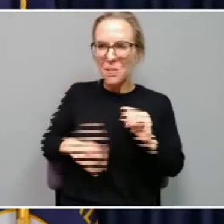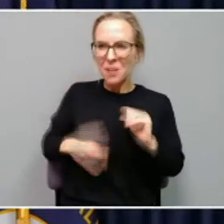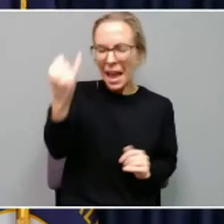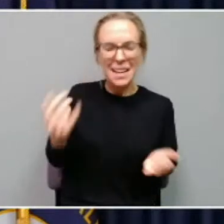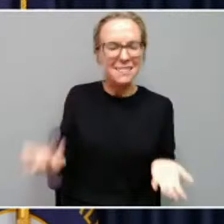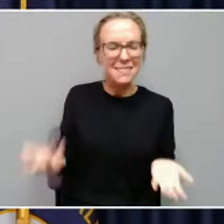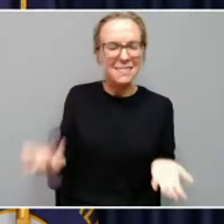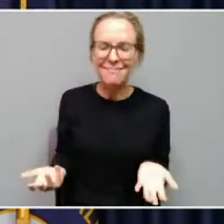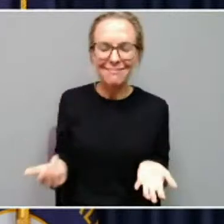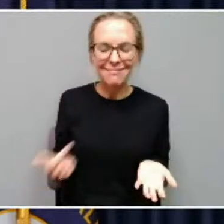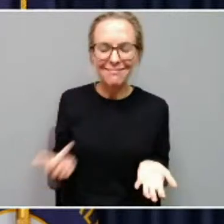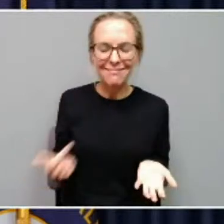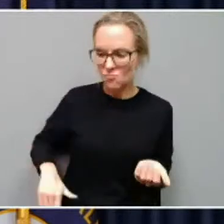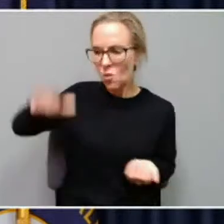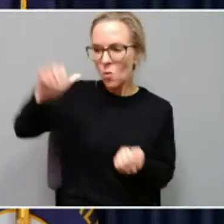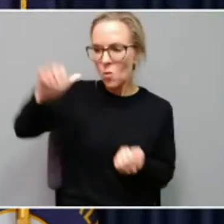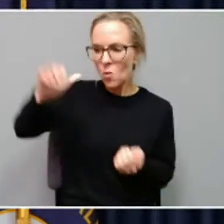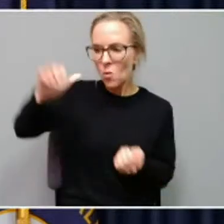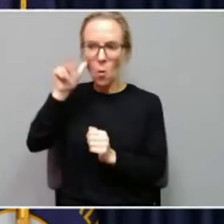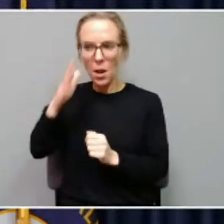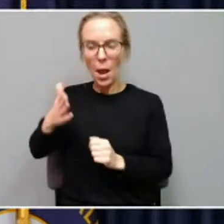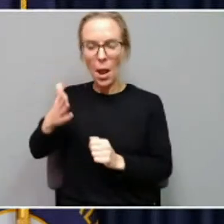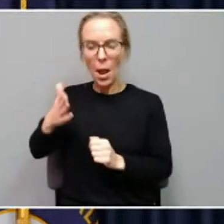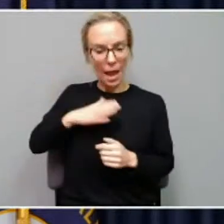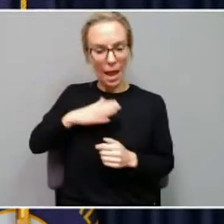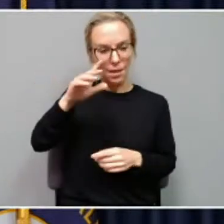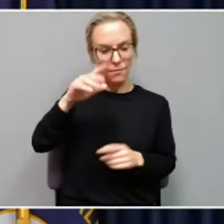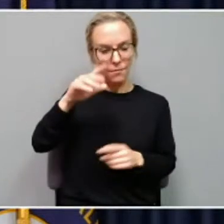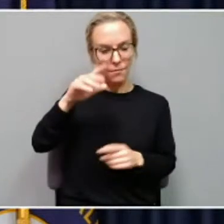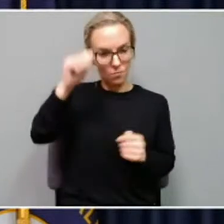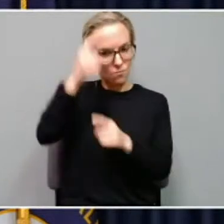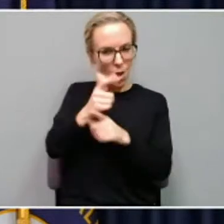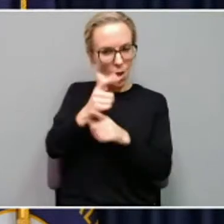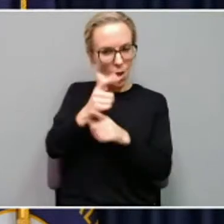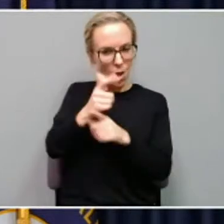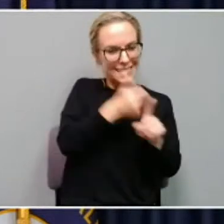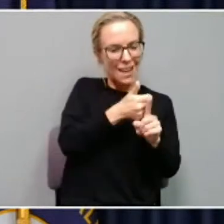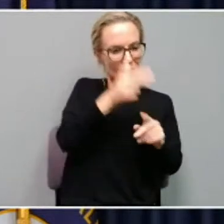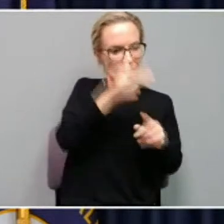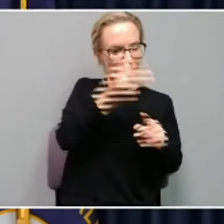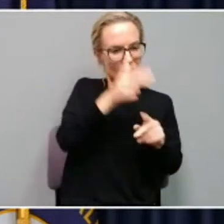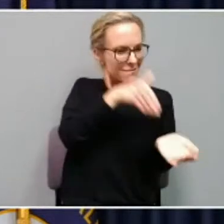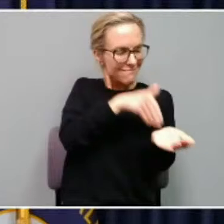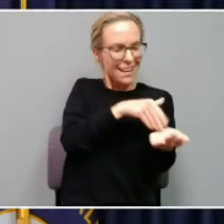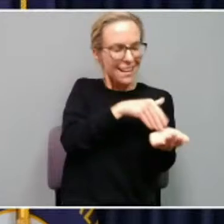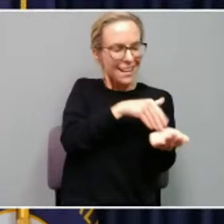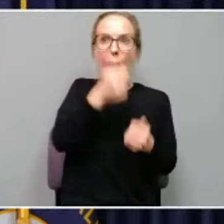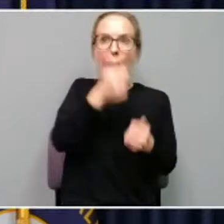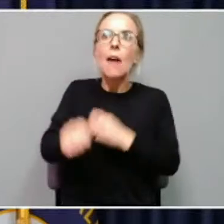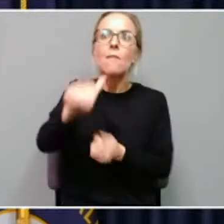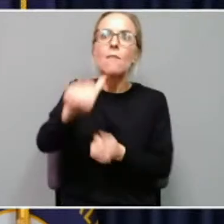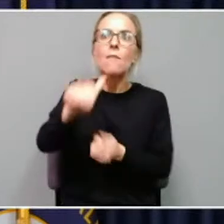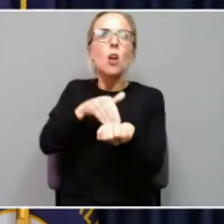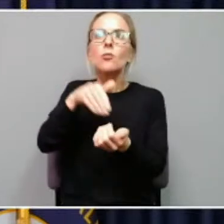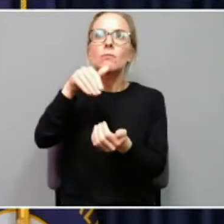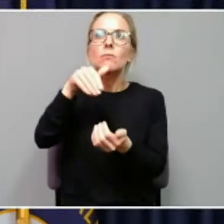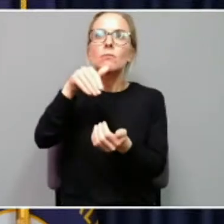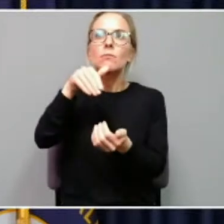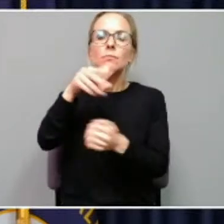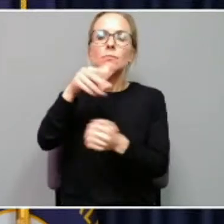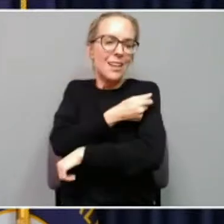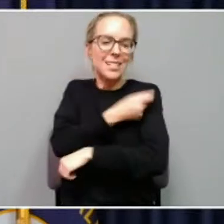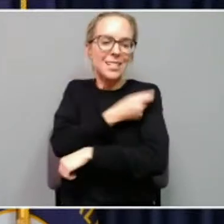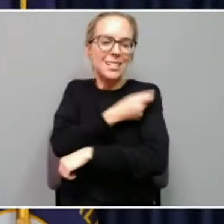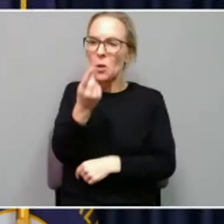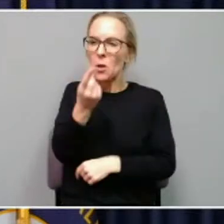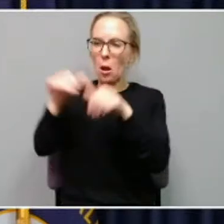I grew up with horses. My brother is an equine vet, and every doctor in America is saying, please get vaccinated. And somebody on Facebook says